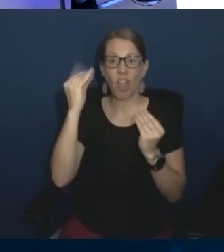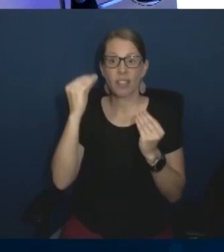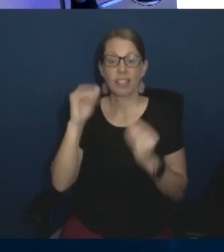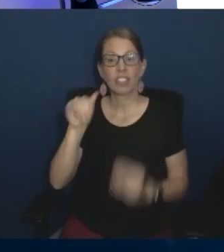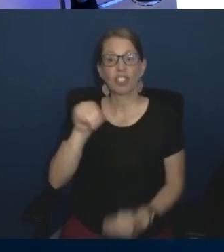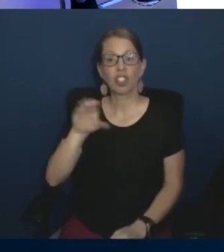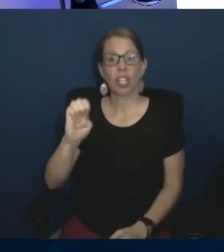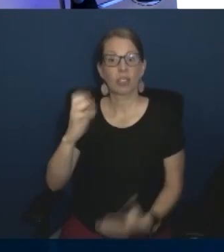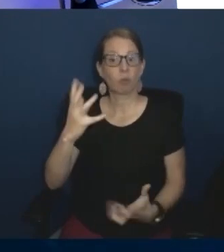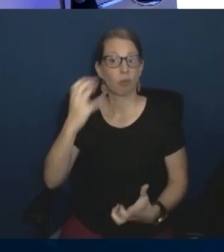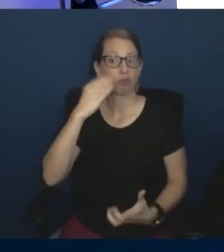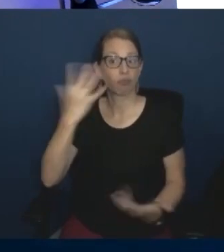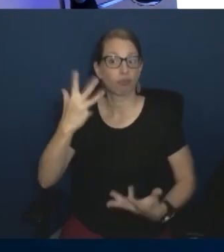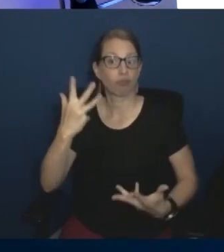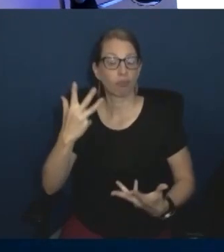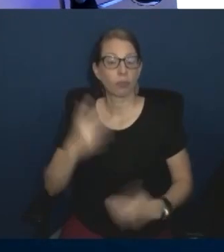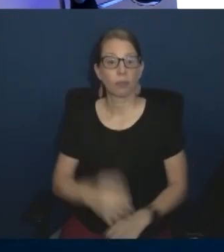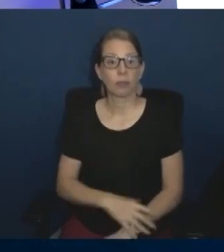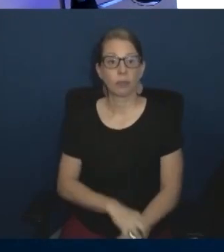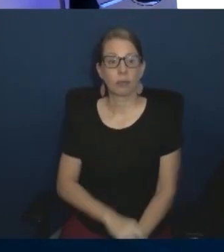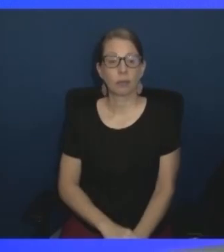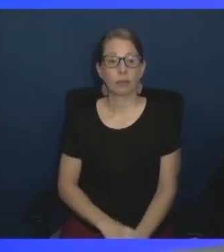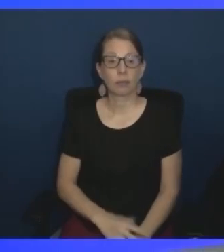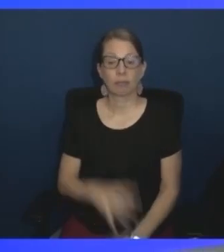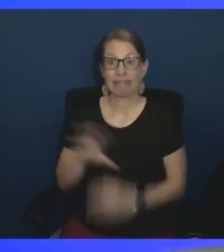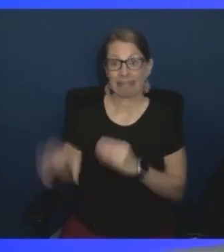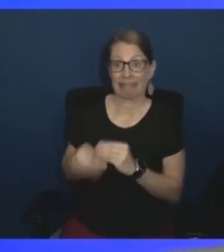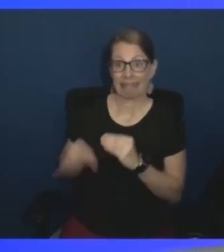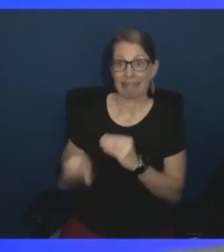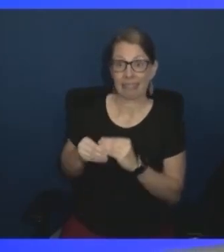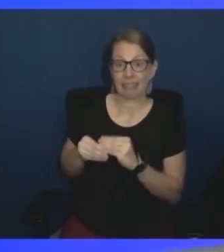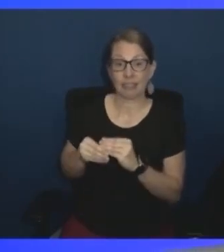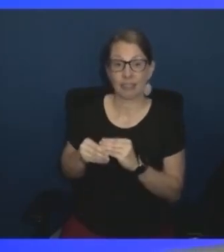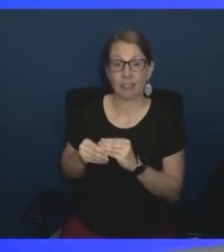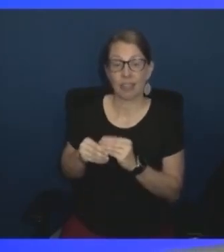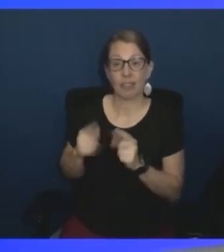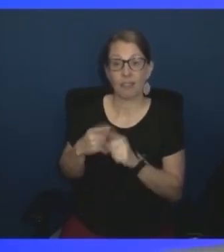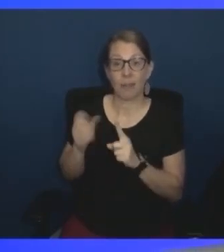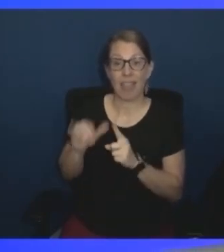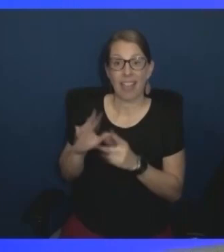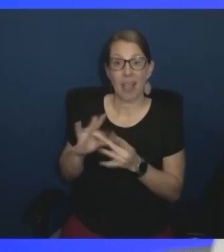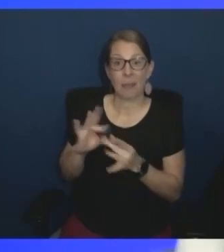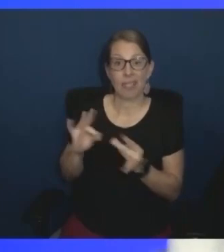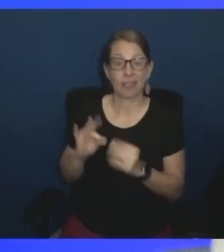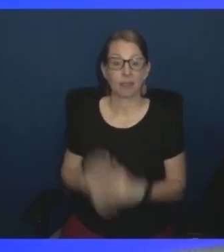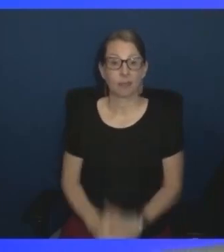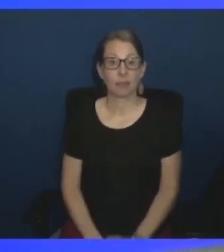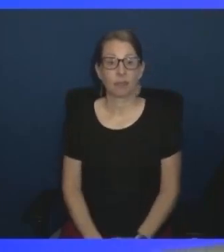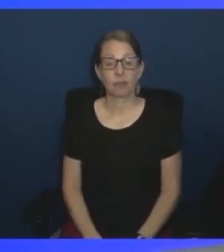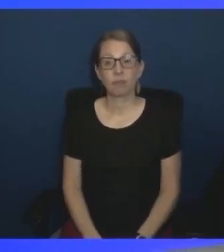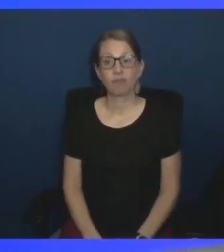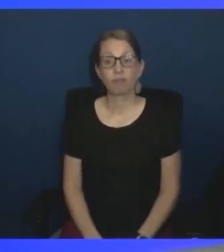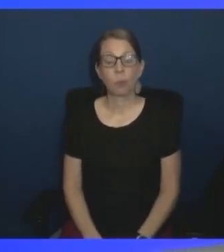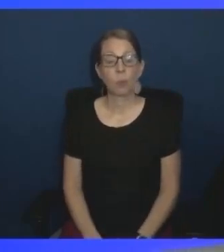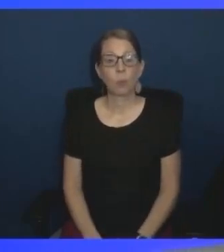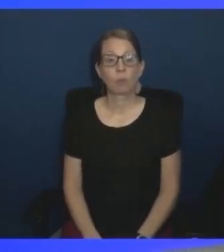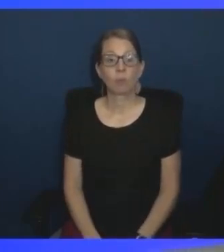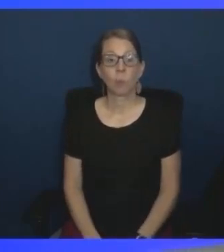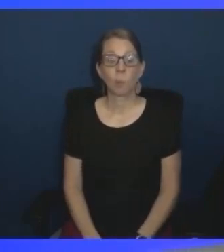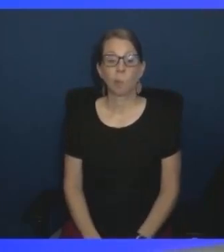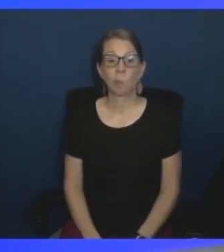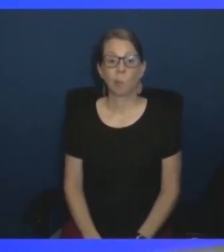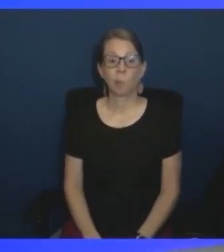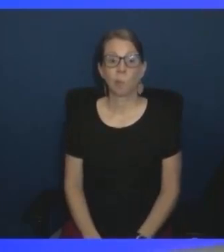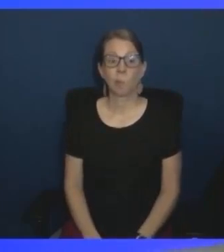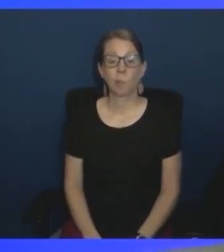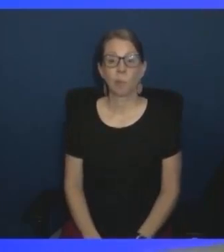I think actually piggybacking off that last comment, I think what I would say is, when you present to us